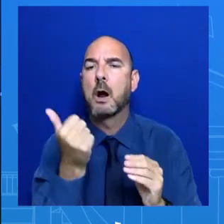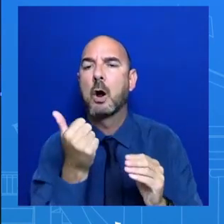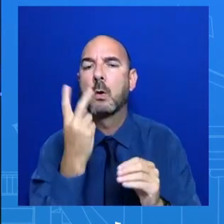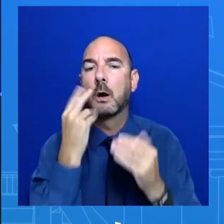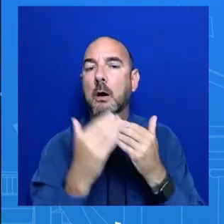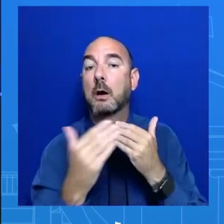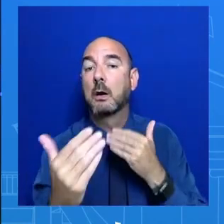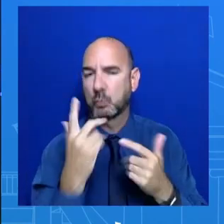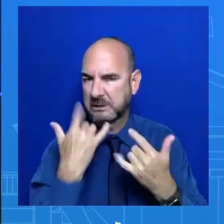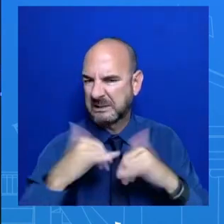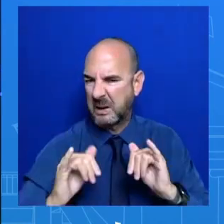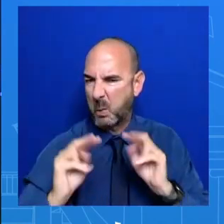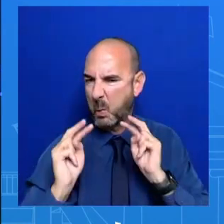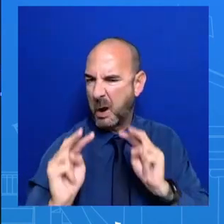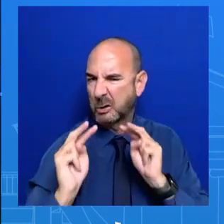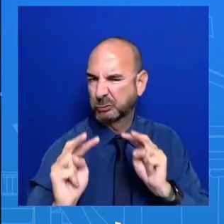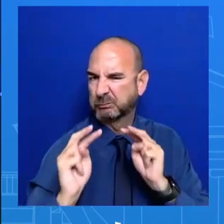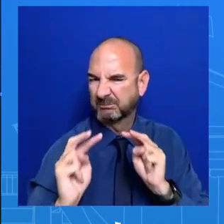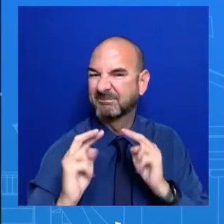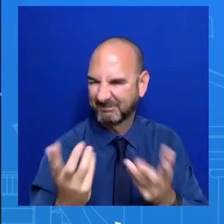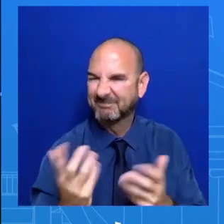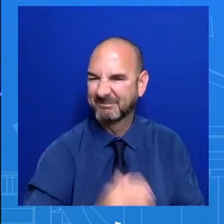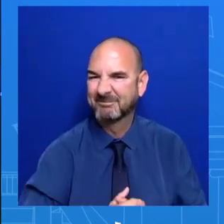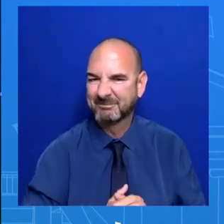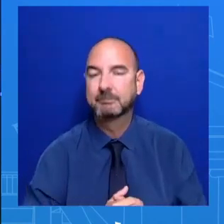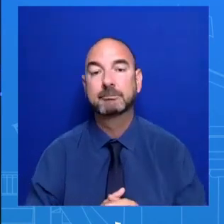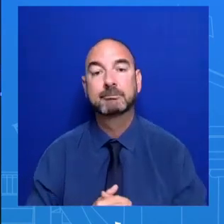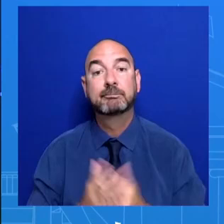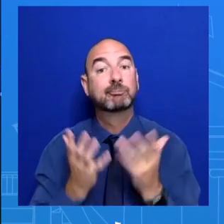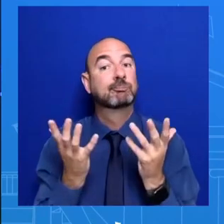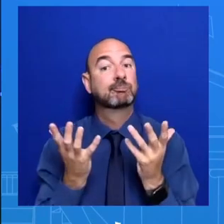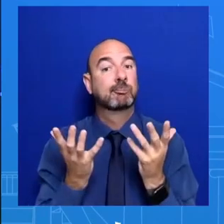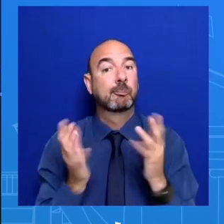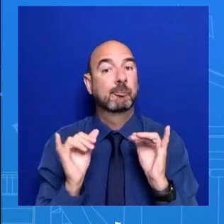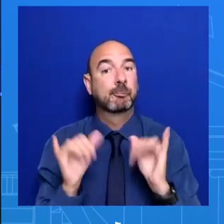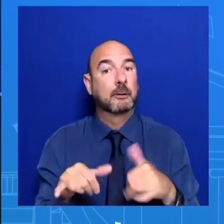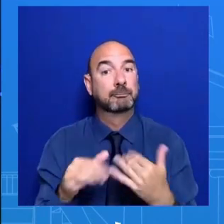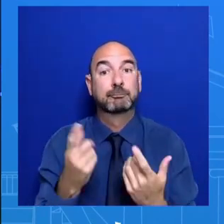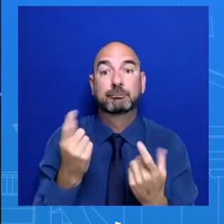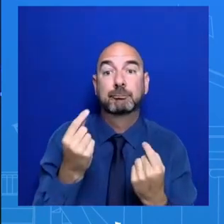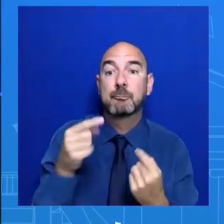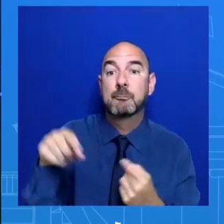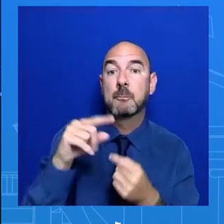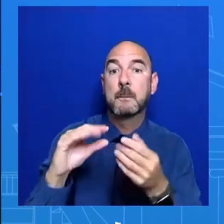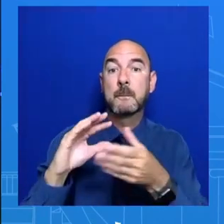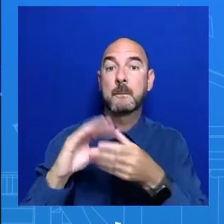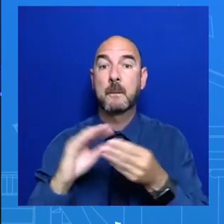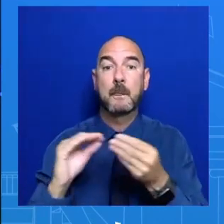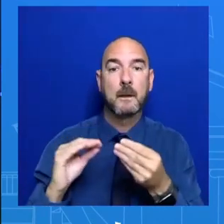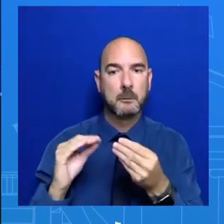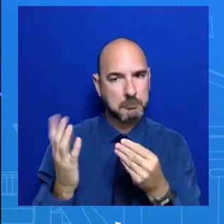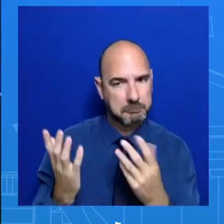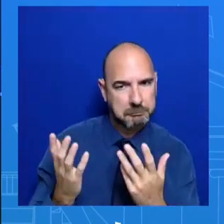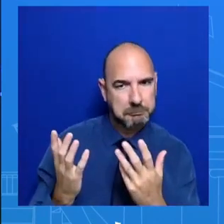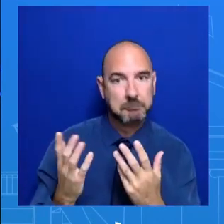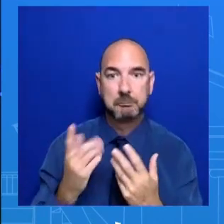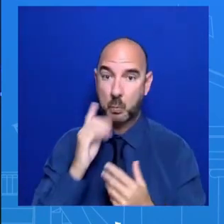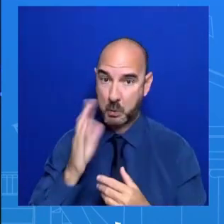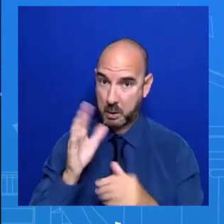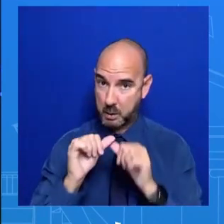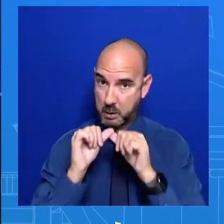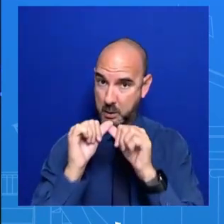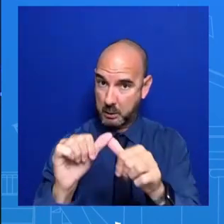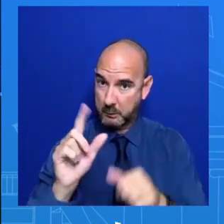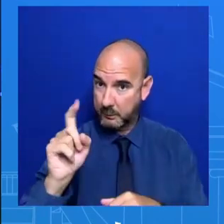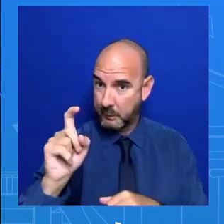see whether what Israel has briefed us and what they have laid out continues or something else happens. And one of you